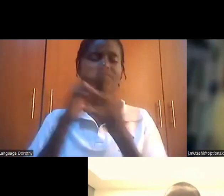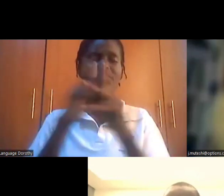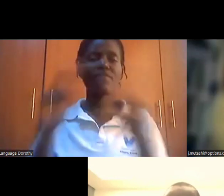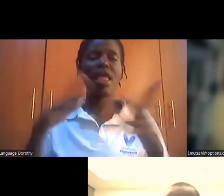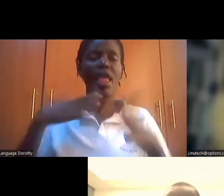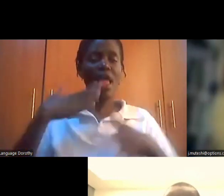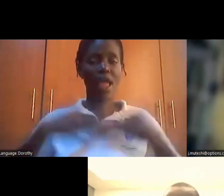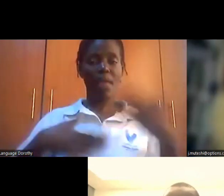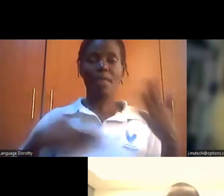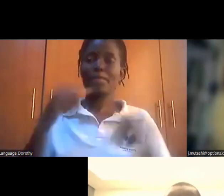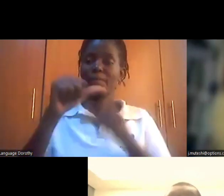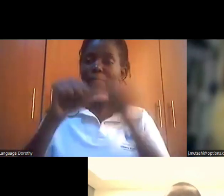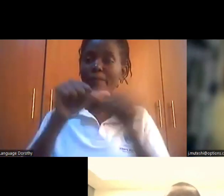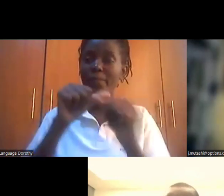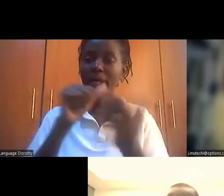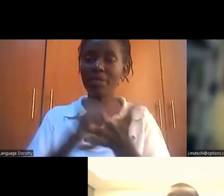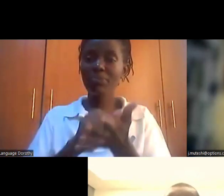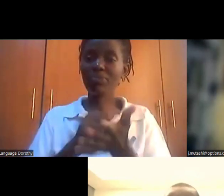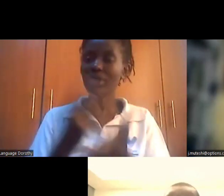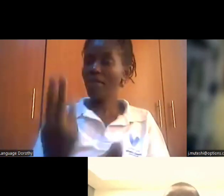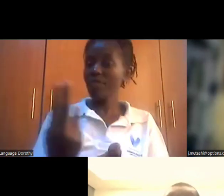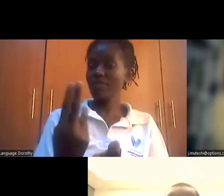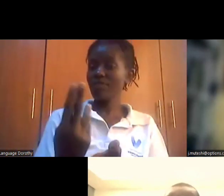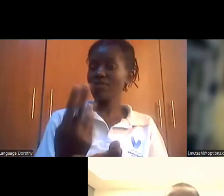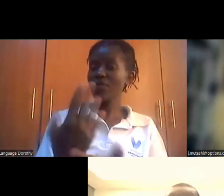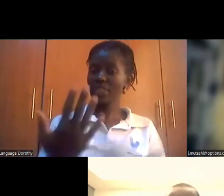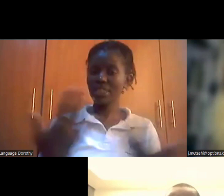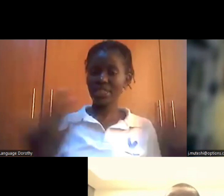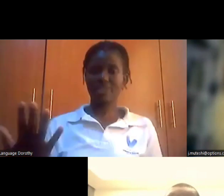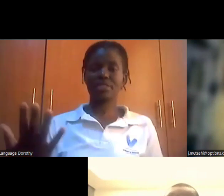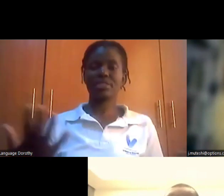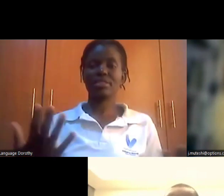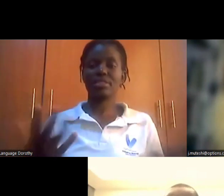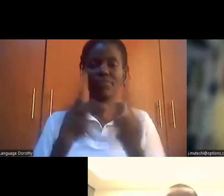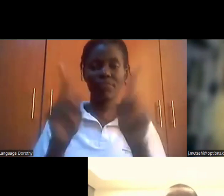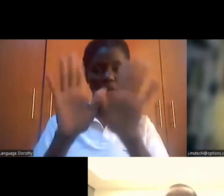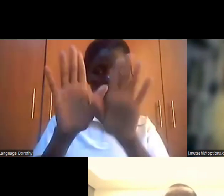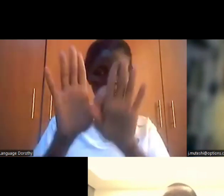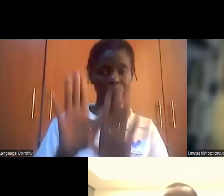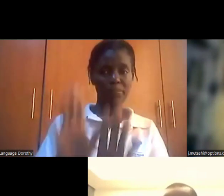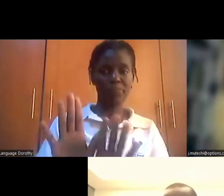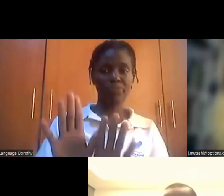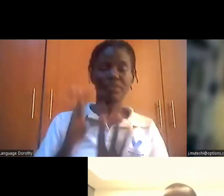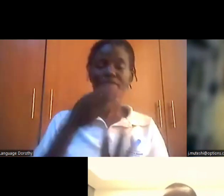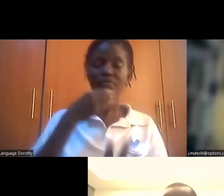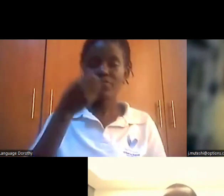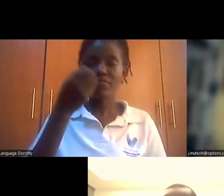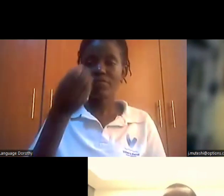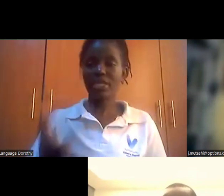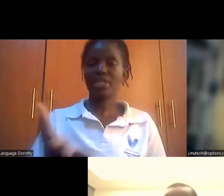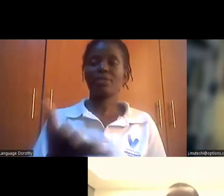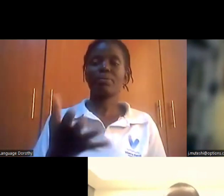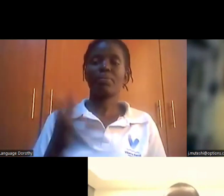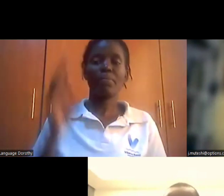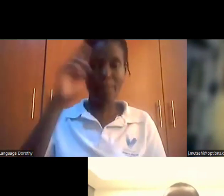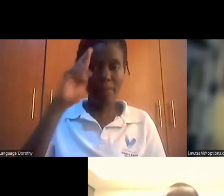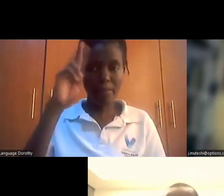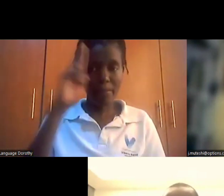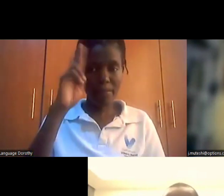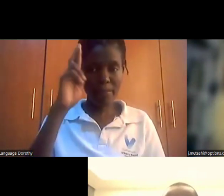thing that was very critical is the feedback that the training actually reminded and